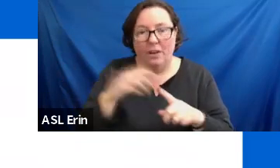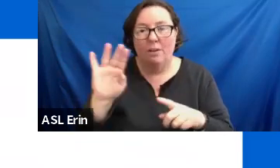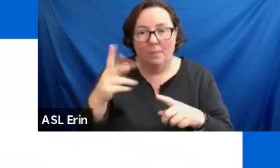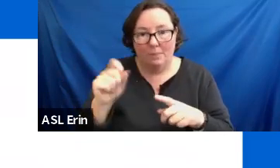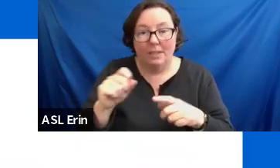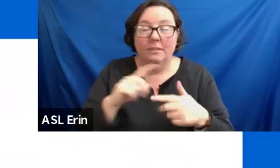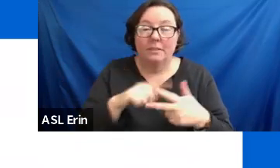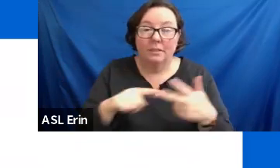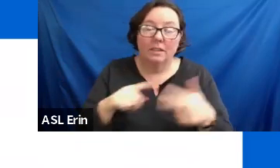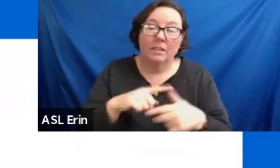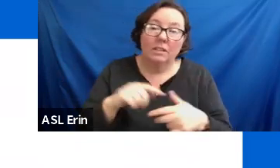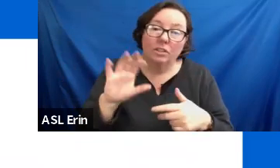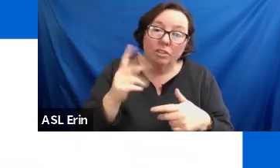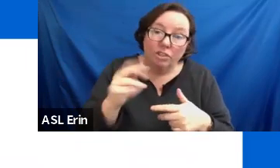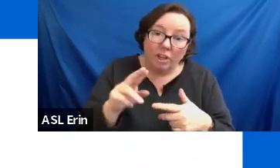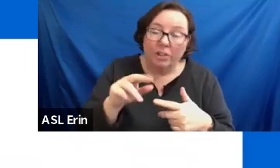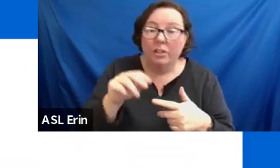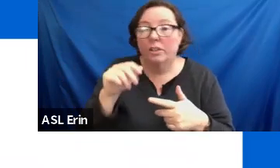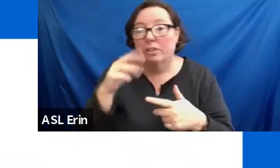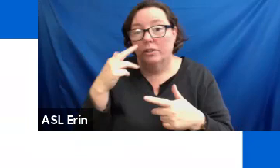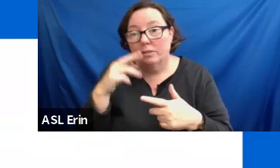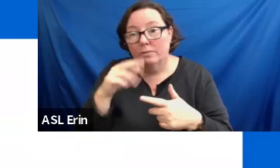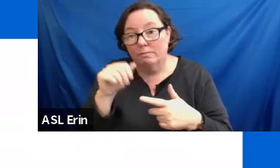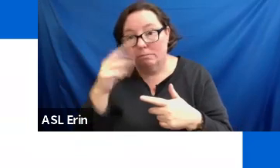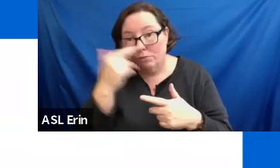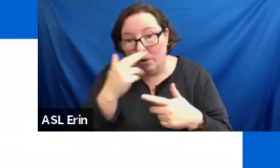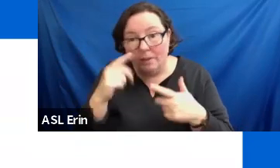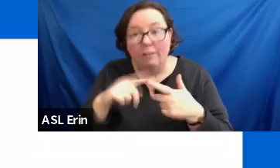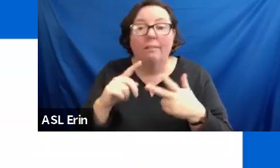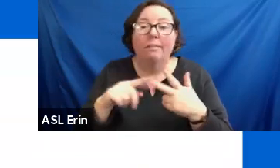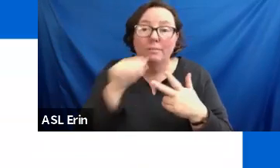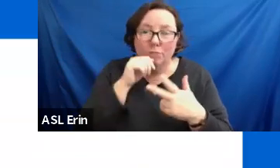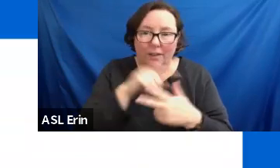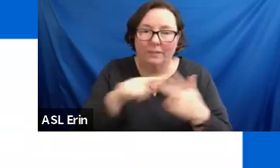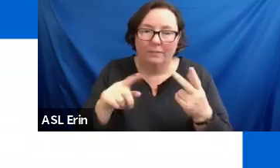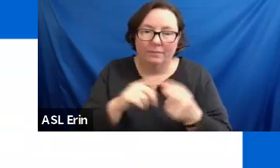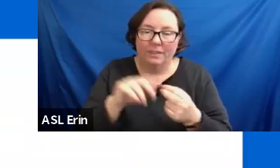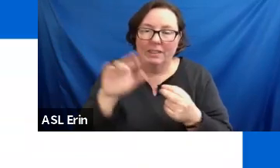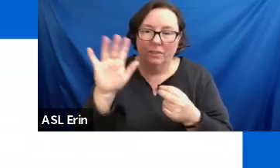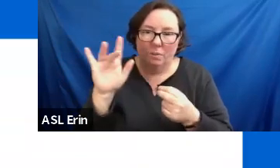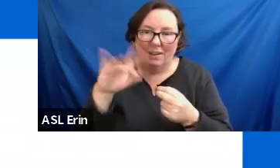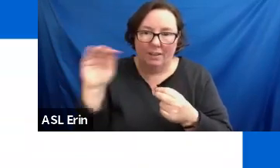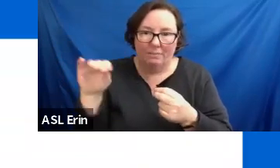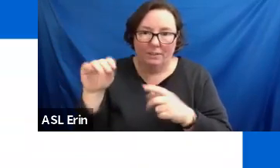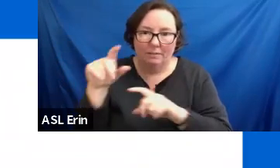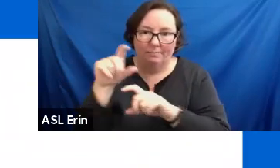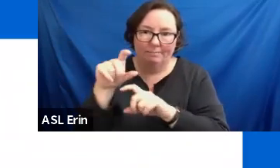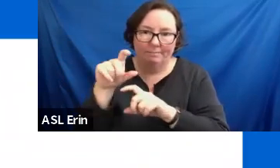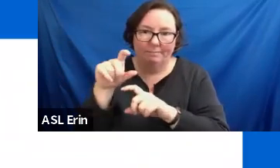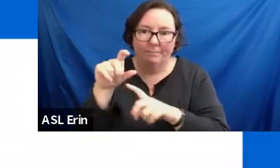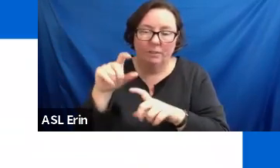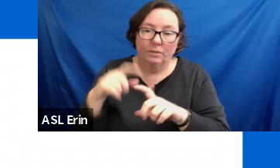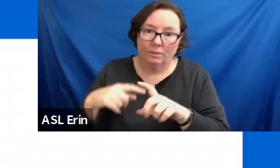students comprise 25% of invitations for this year. So a slight shift in that, and you can see